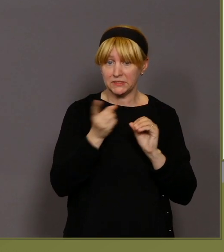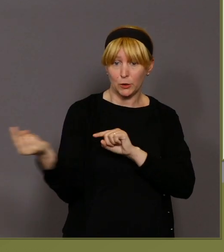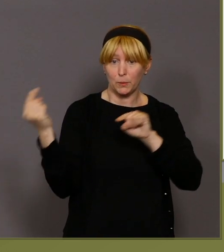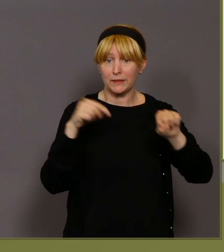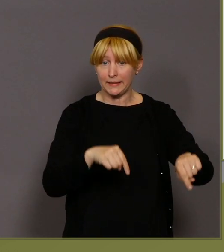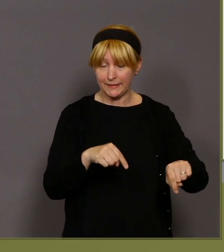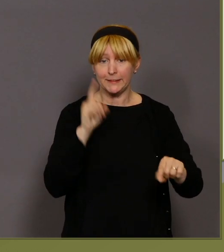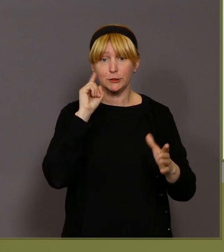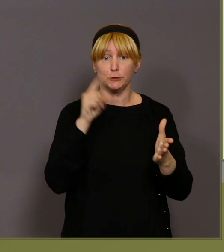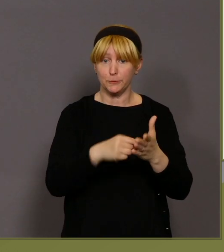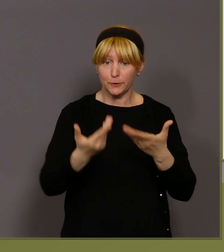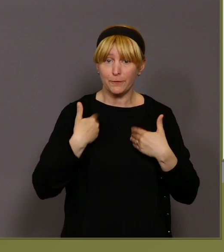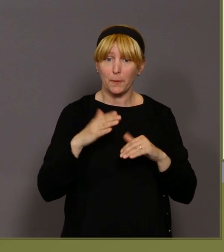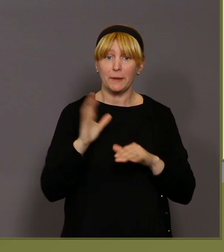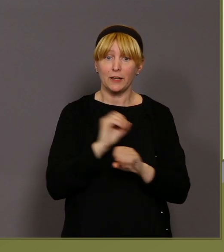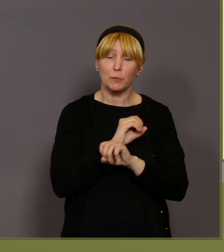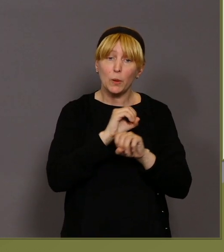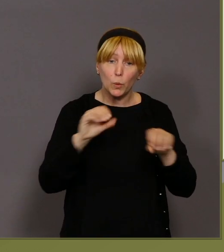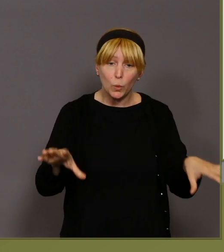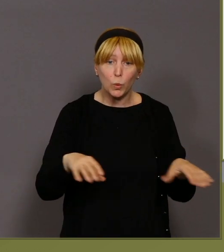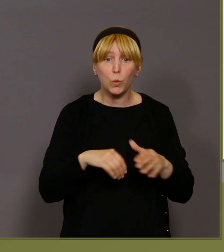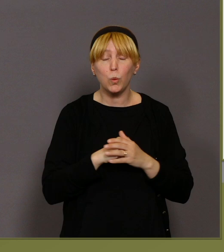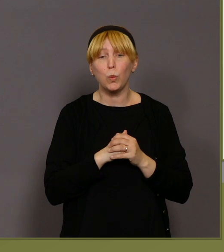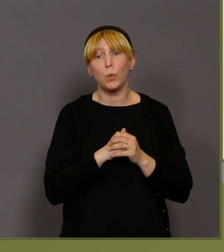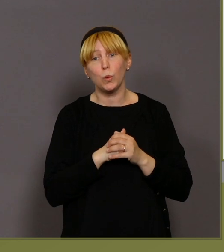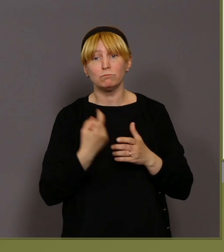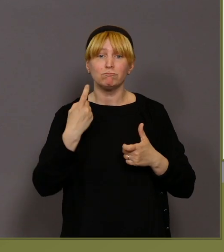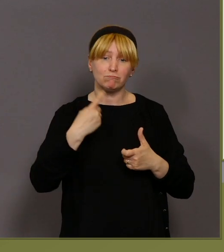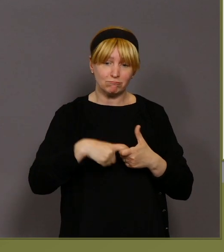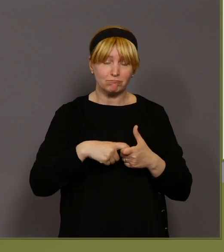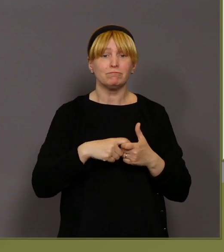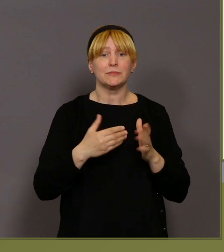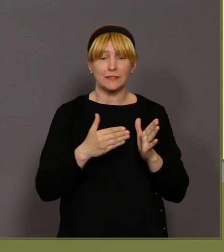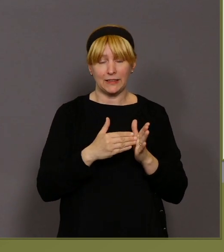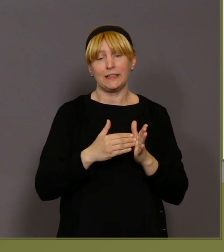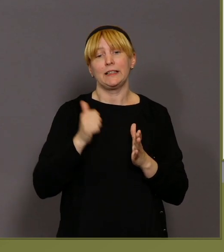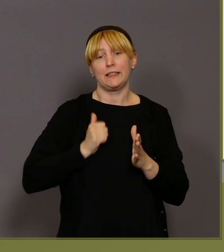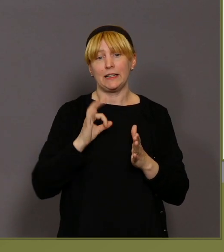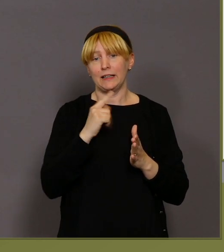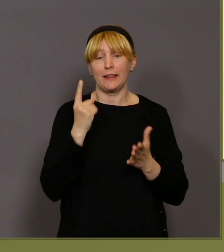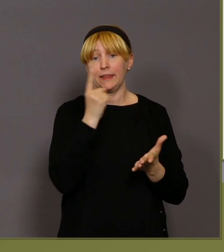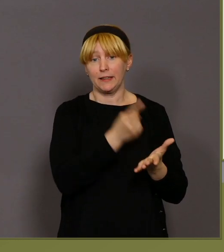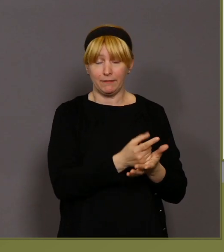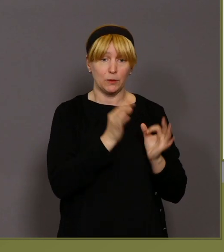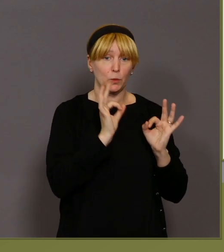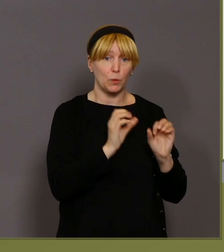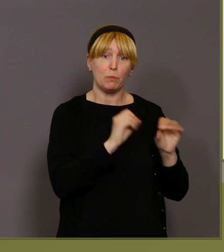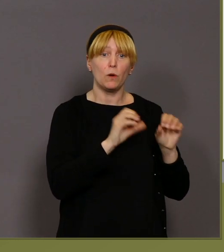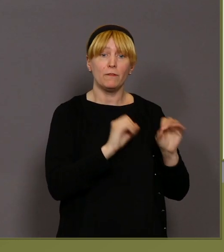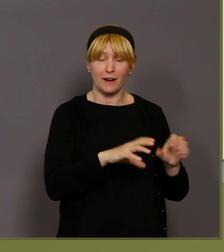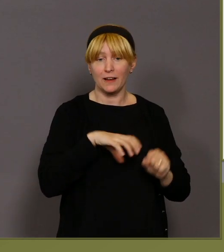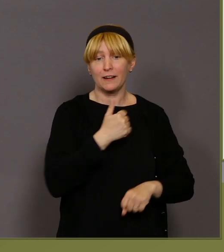event to get more, to know more about the European Accessibility Act and how it affects self-service